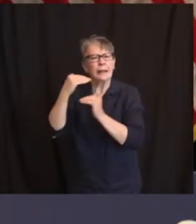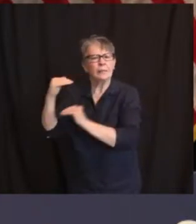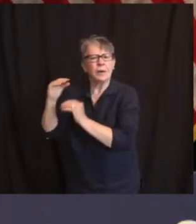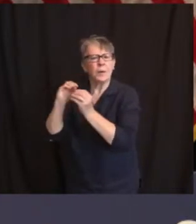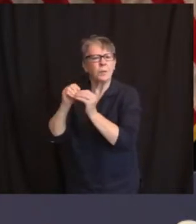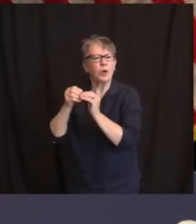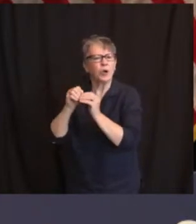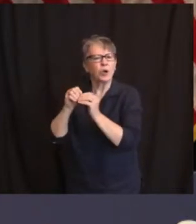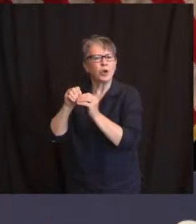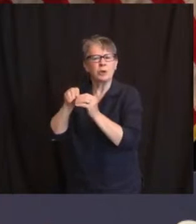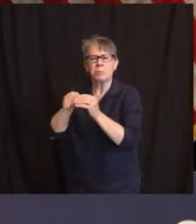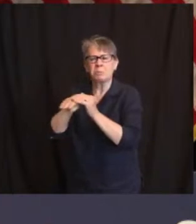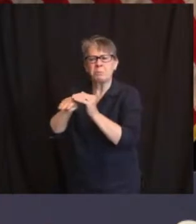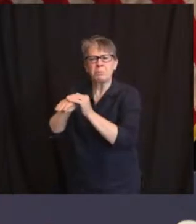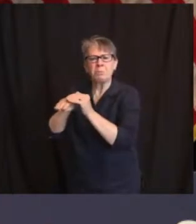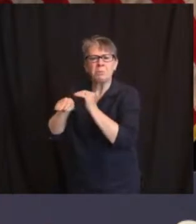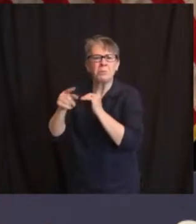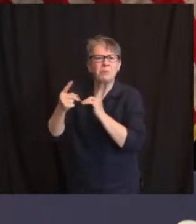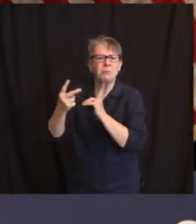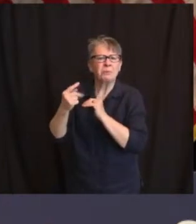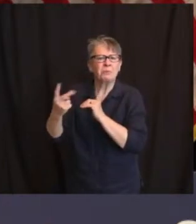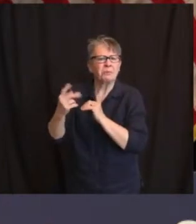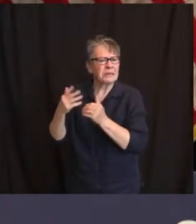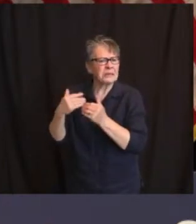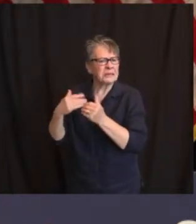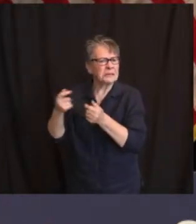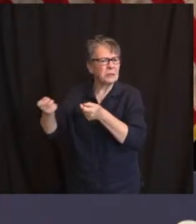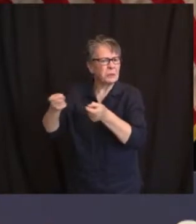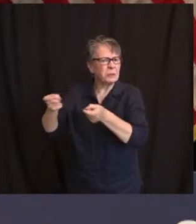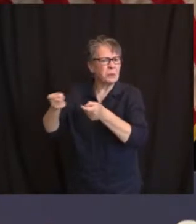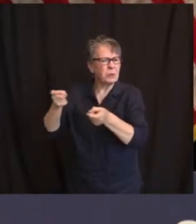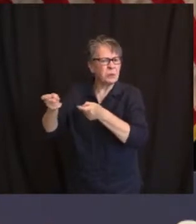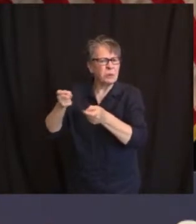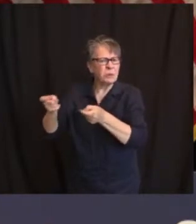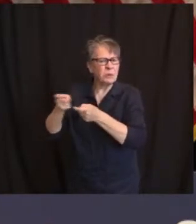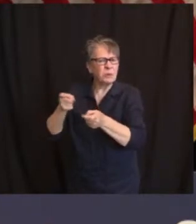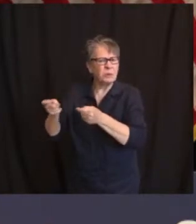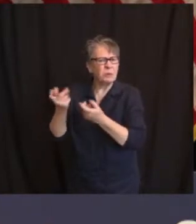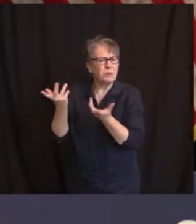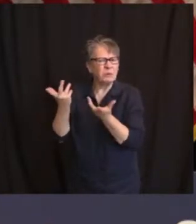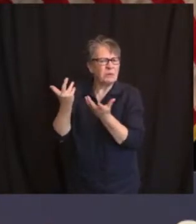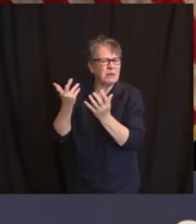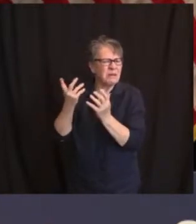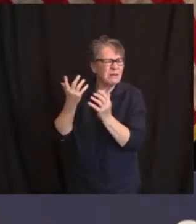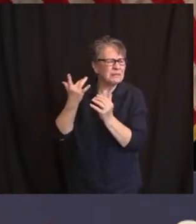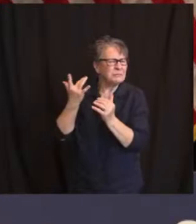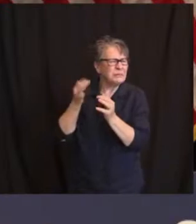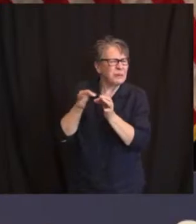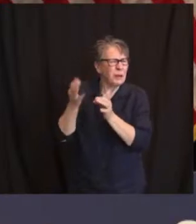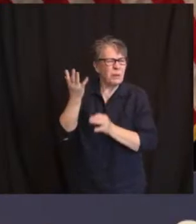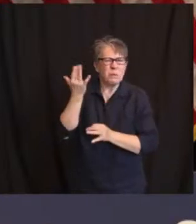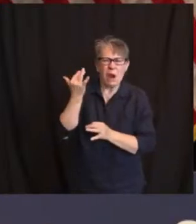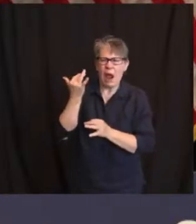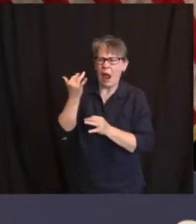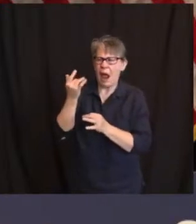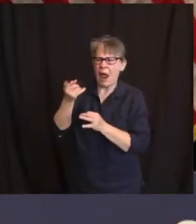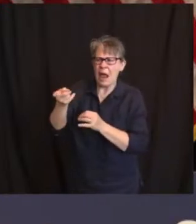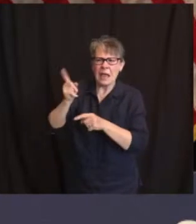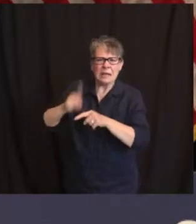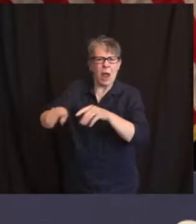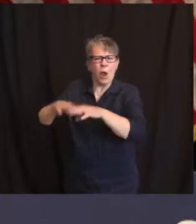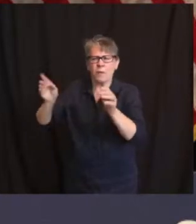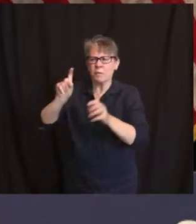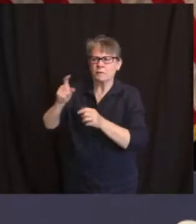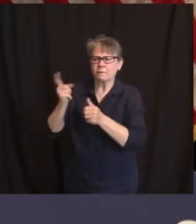whole situation. As the COVID crisis is continuing, more and more people, especially as the weather is getting